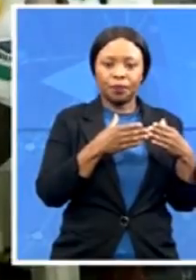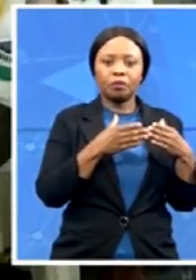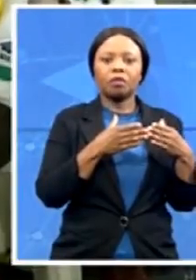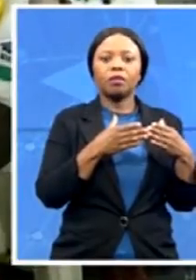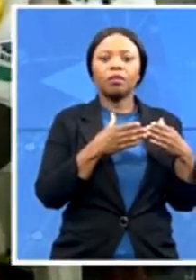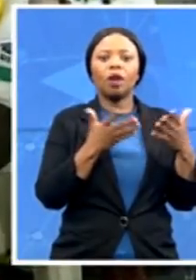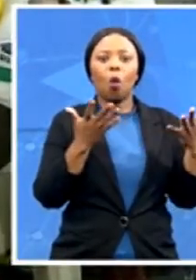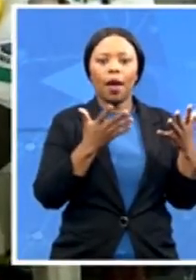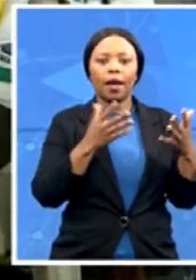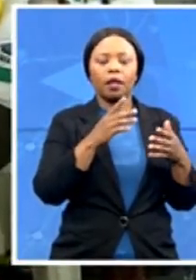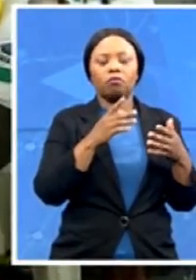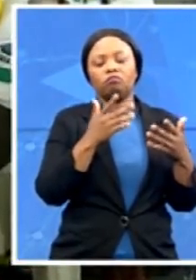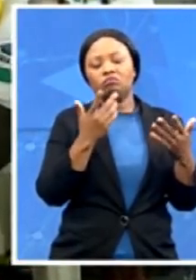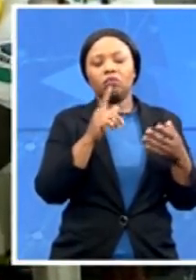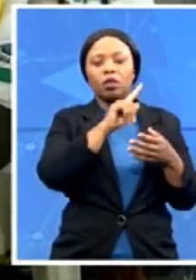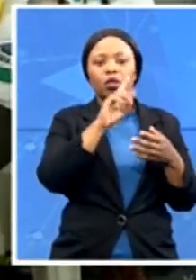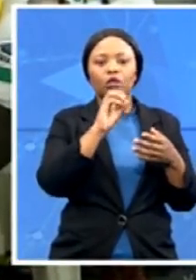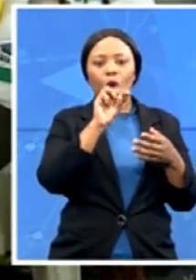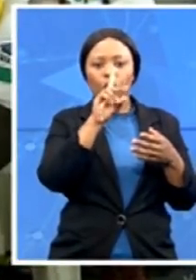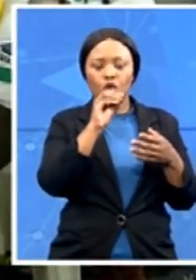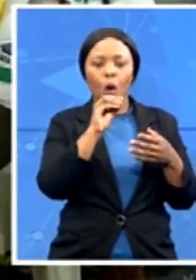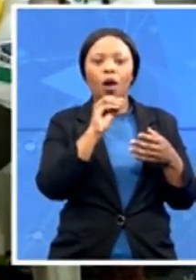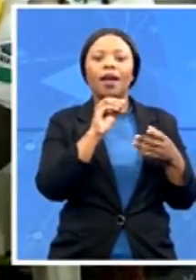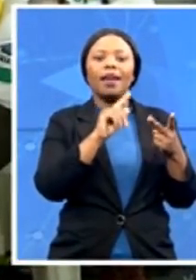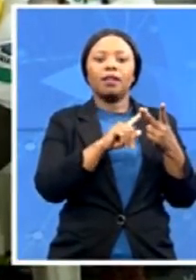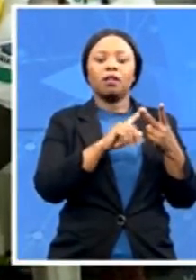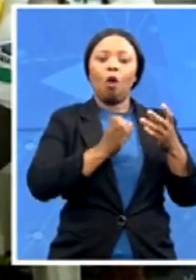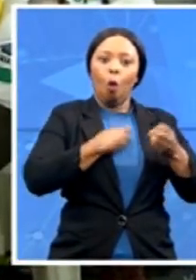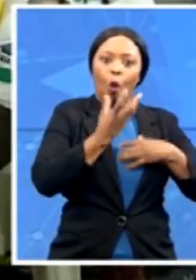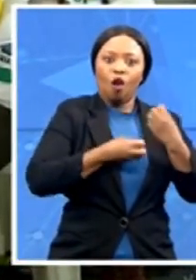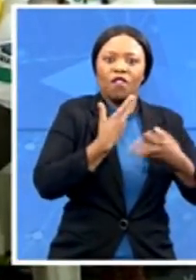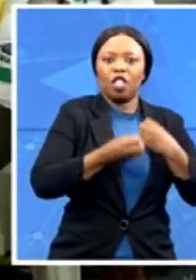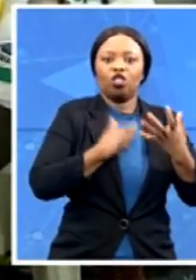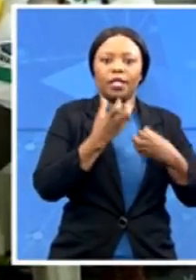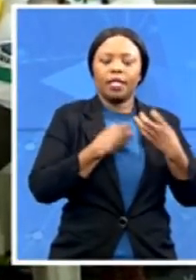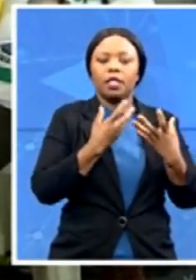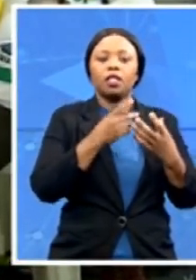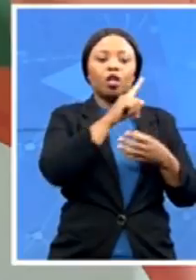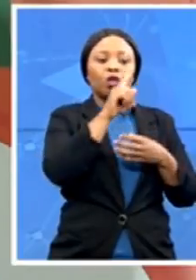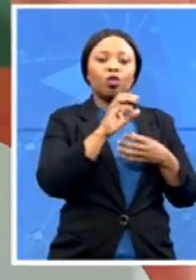the confessions made at the Zondo Commission.